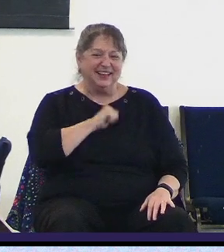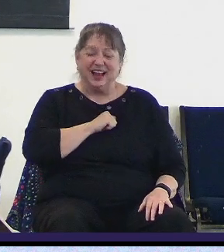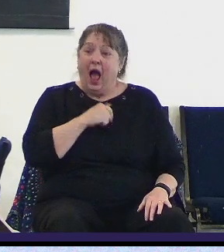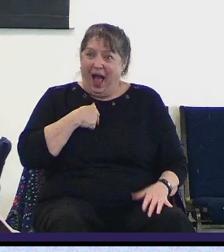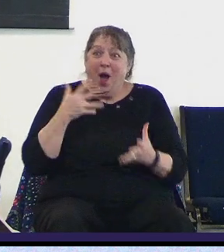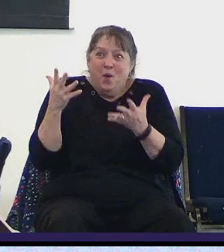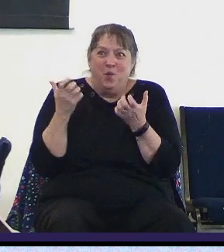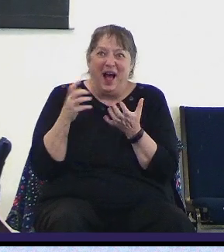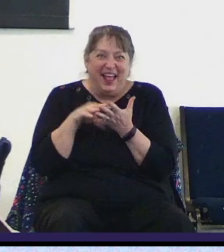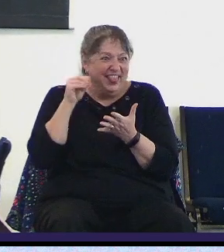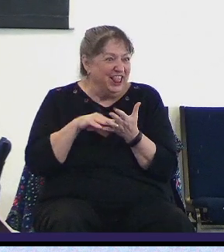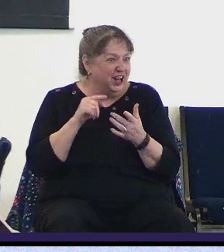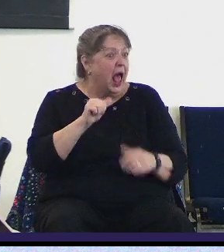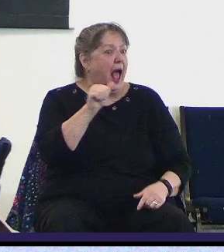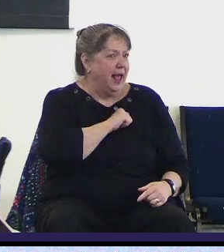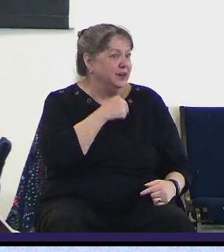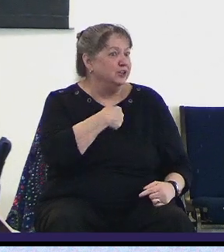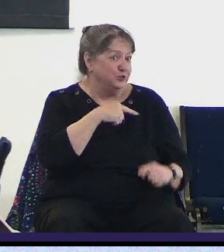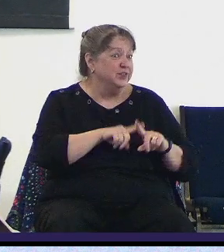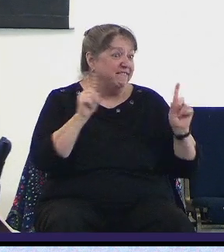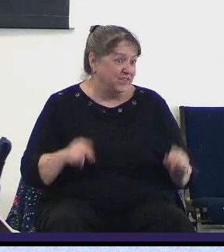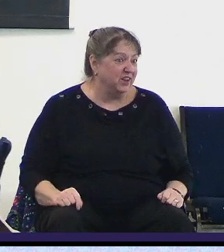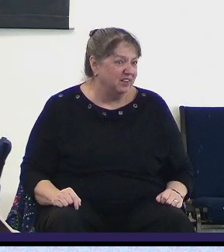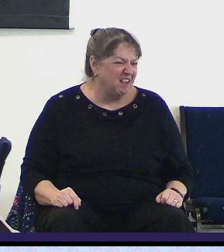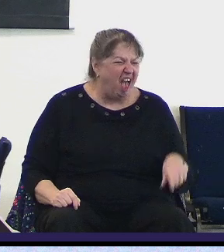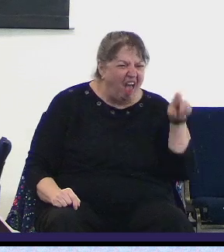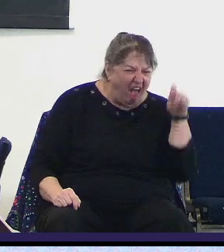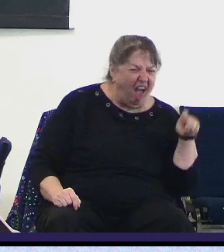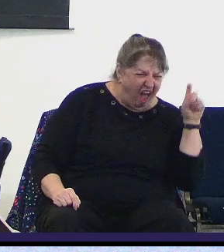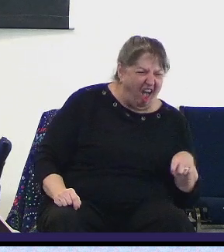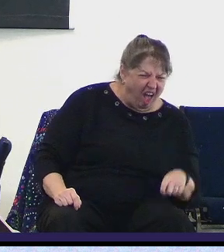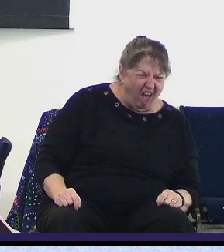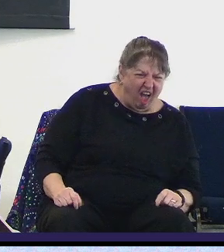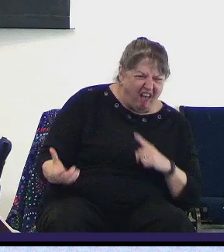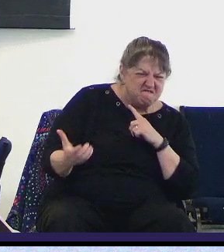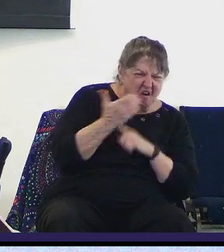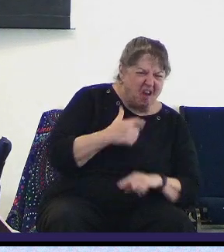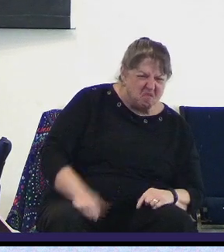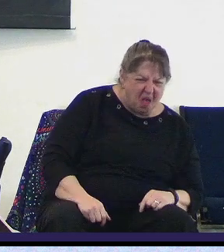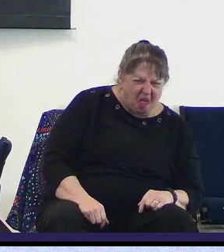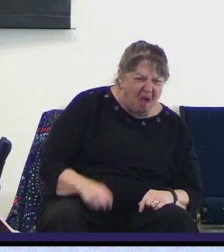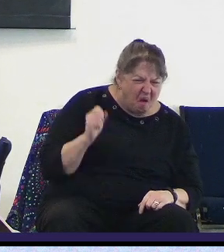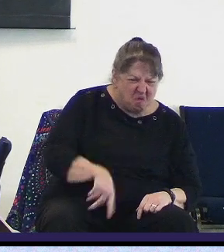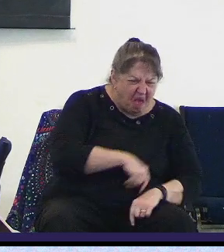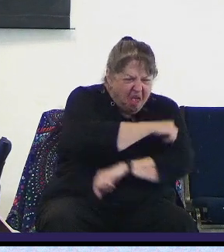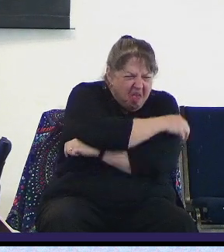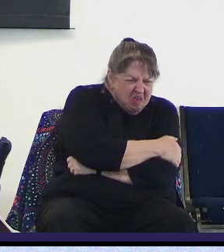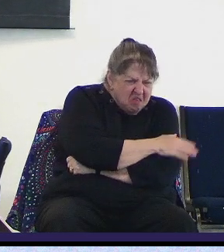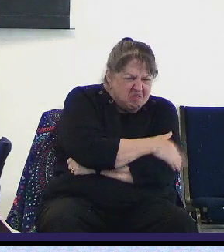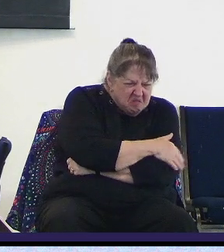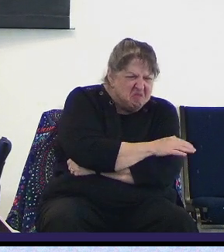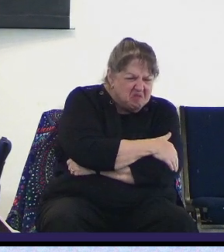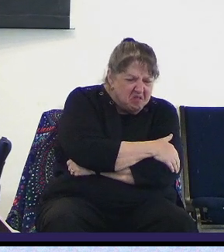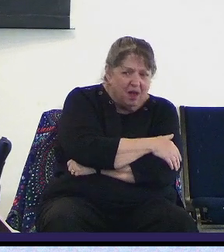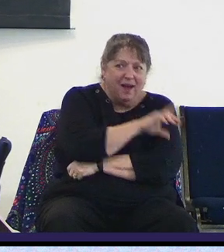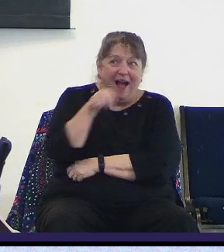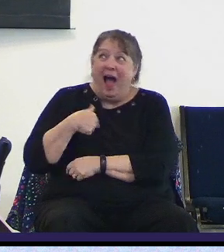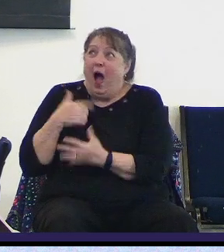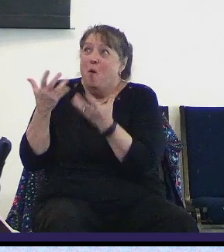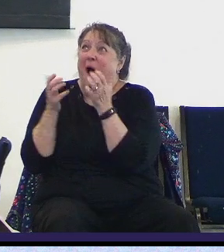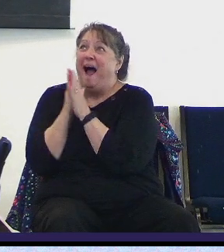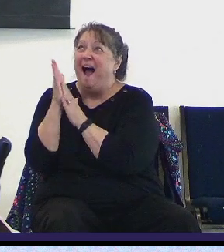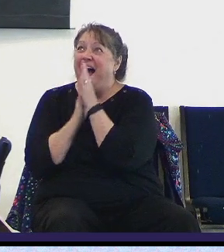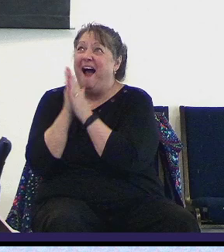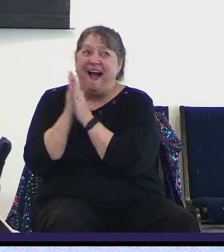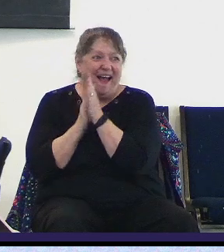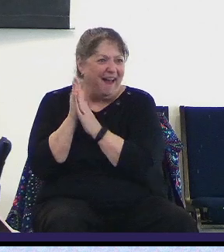big difference there. One has to learn. He's being forced and, I don't want to do it, but here I am. And there's the one who wants it. I sat